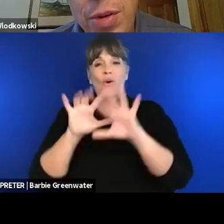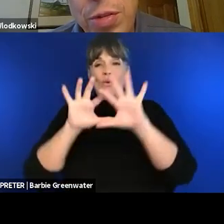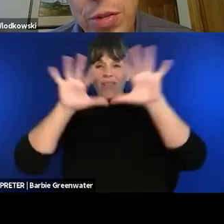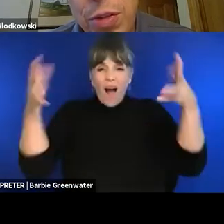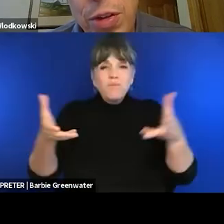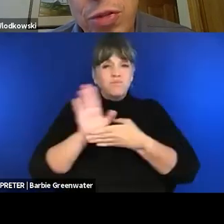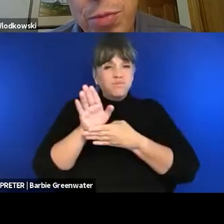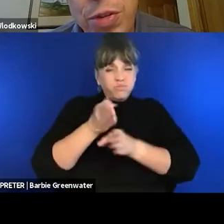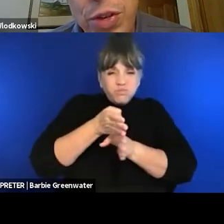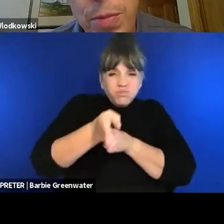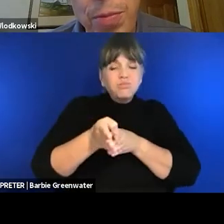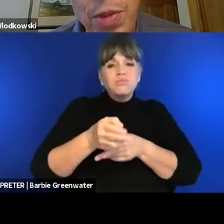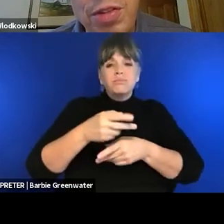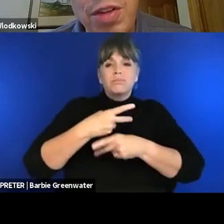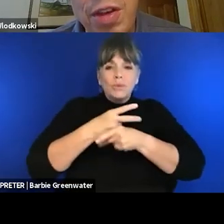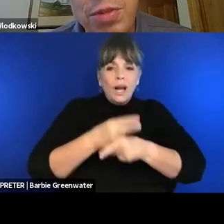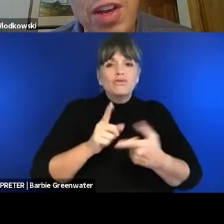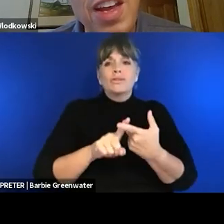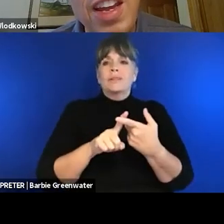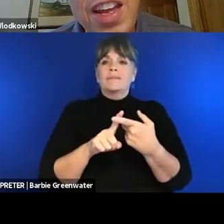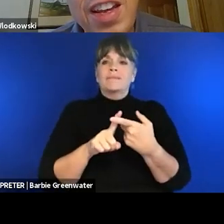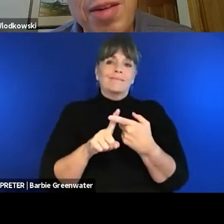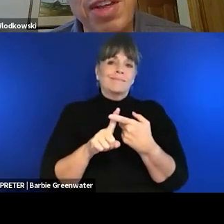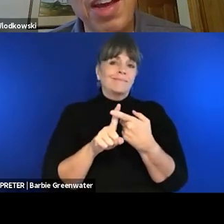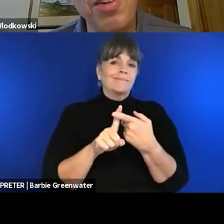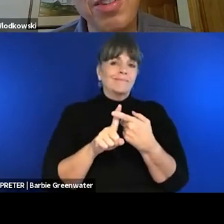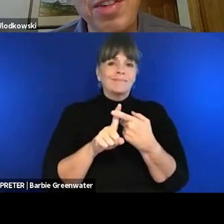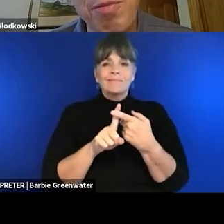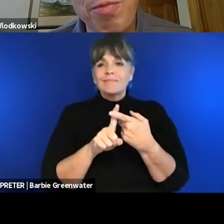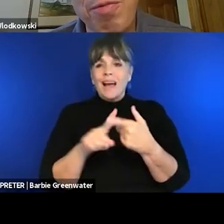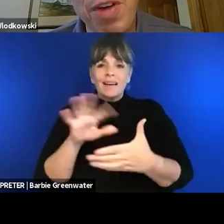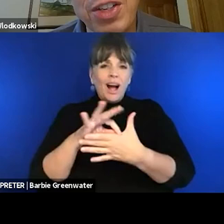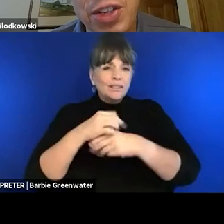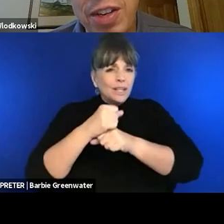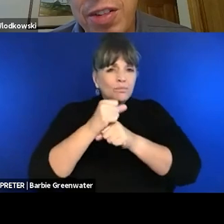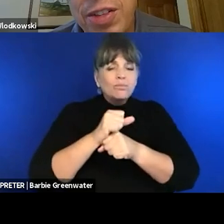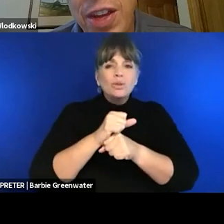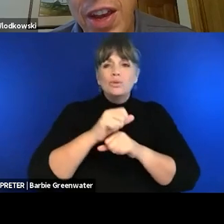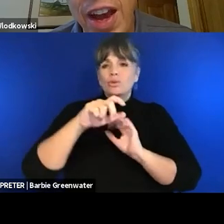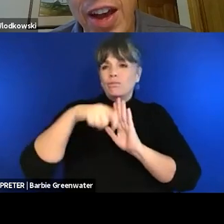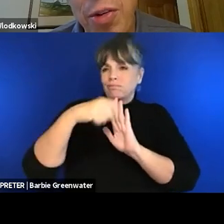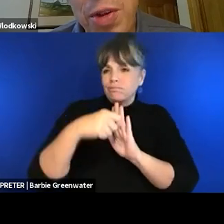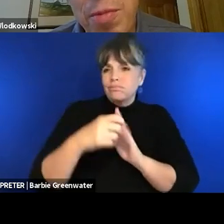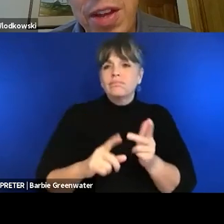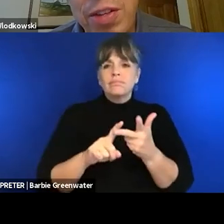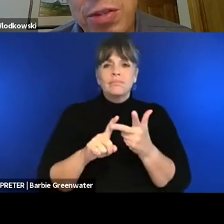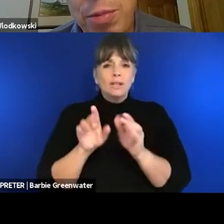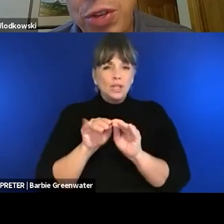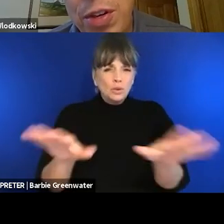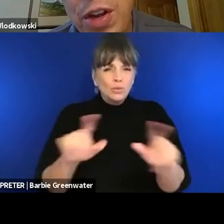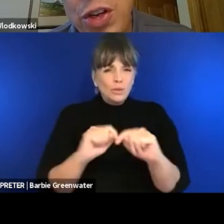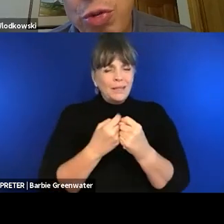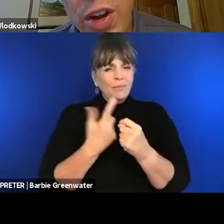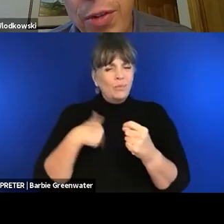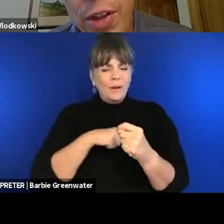content producer, the distribution teams need to come together in some fashion to say, how do we make